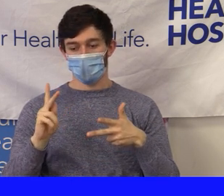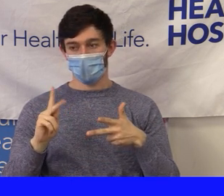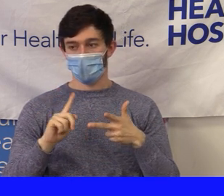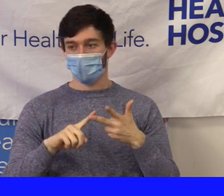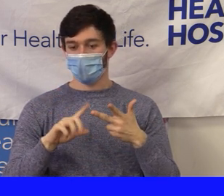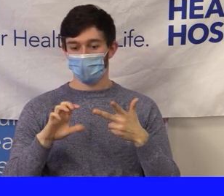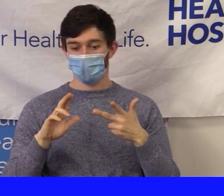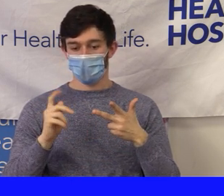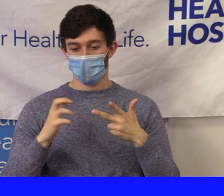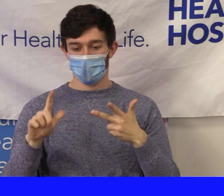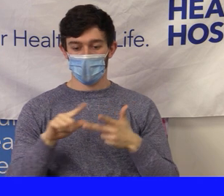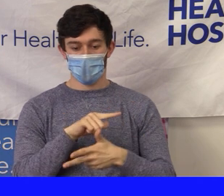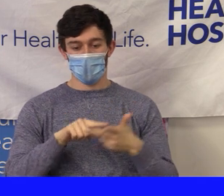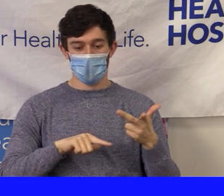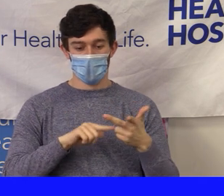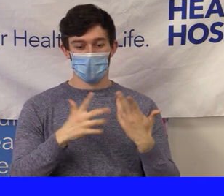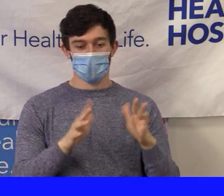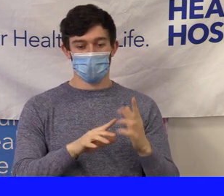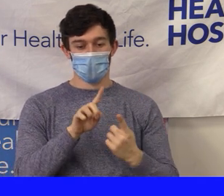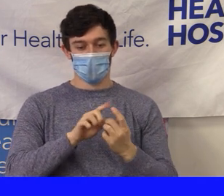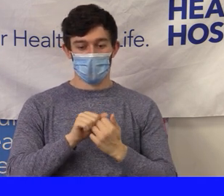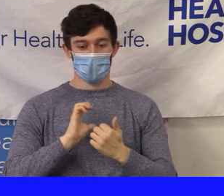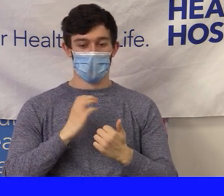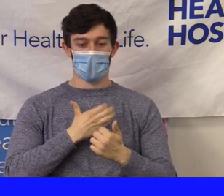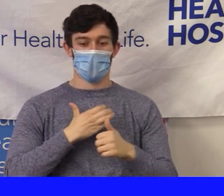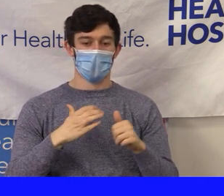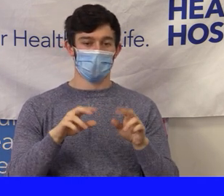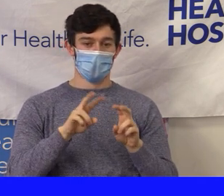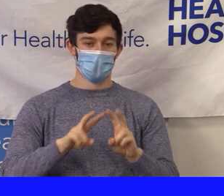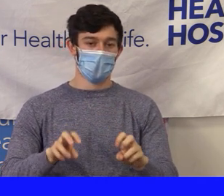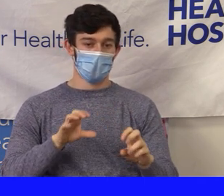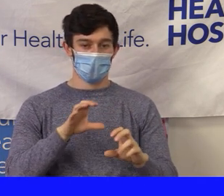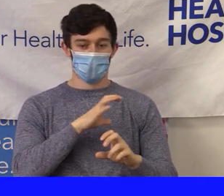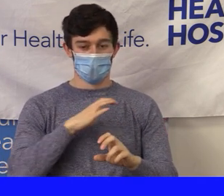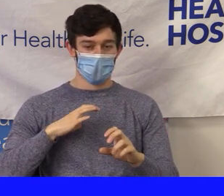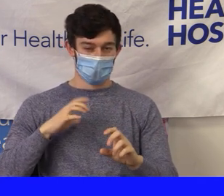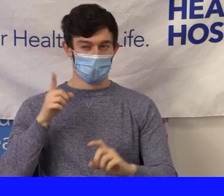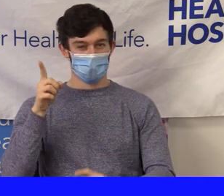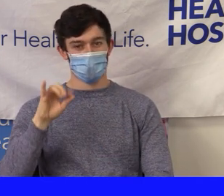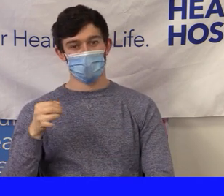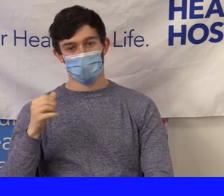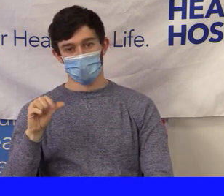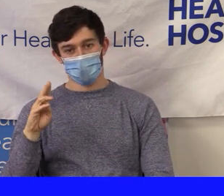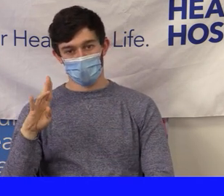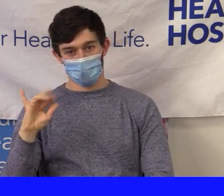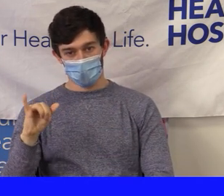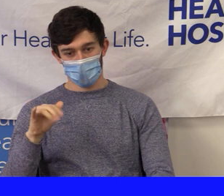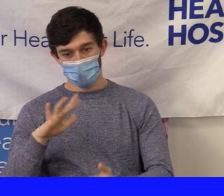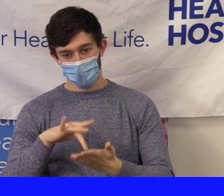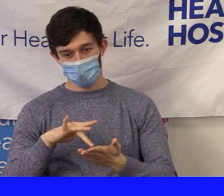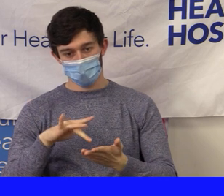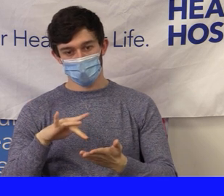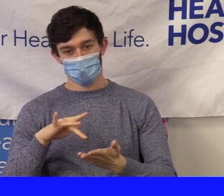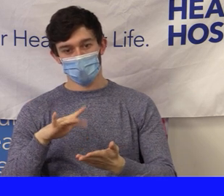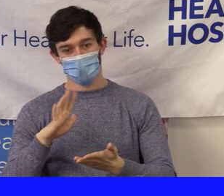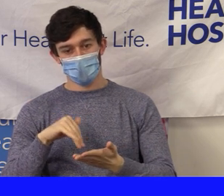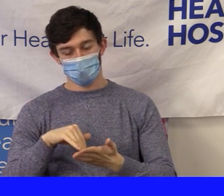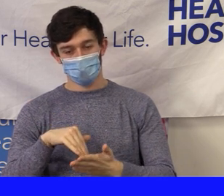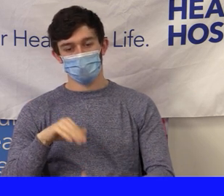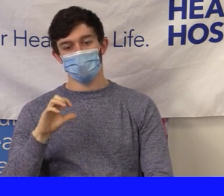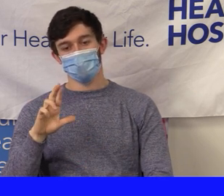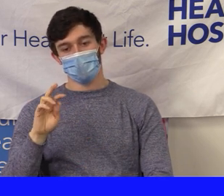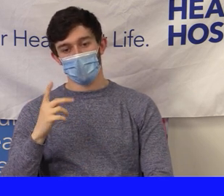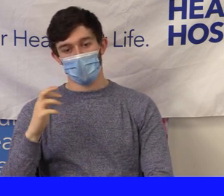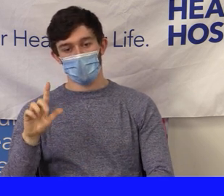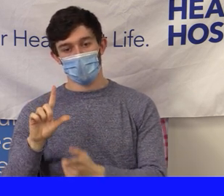our evaluation committee in person at Jacoby Medical Center. Grothal was the recommended